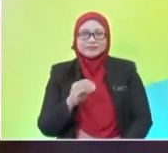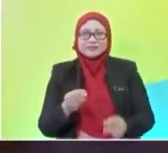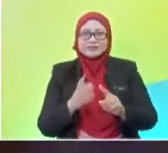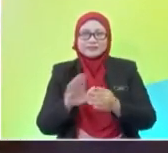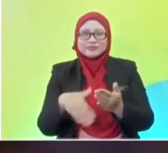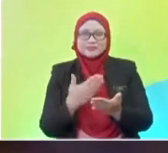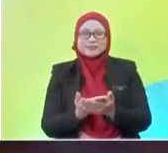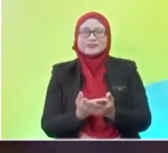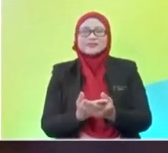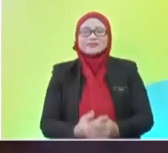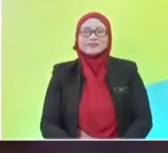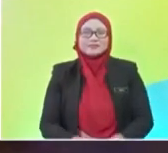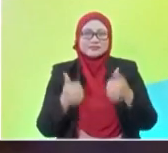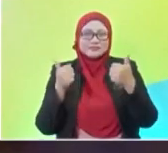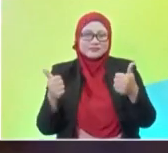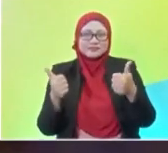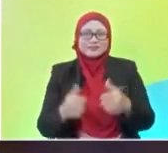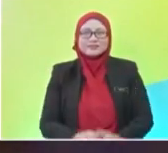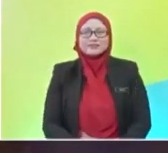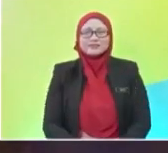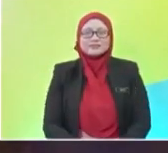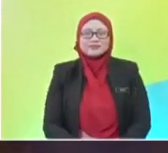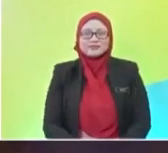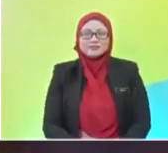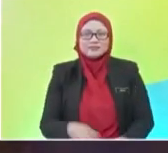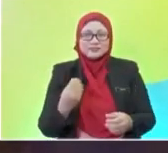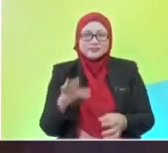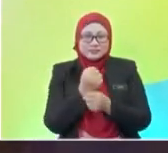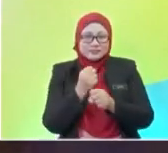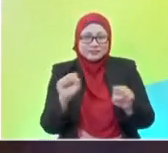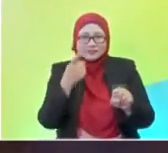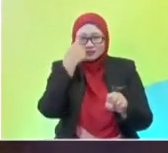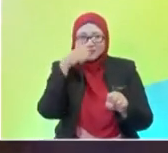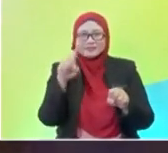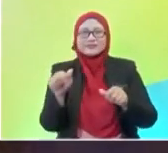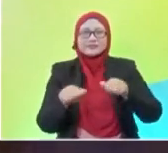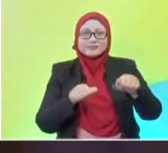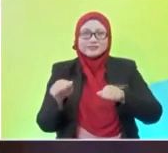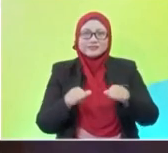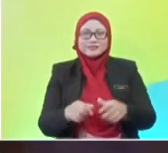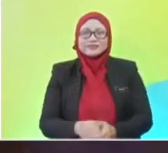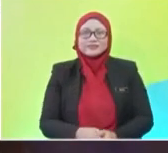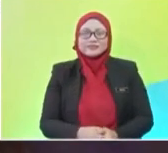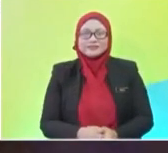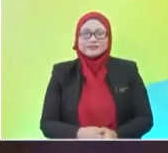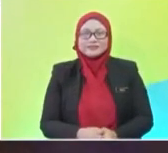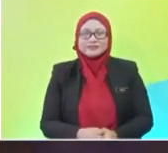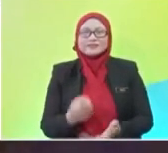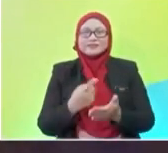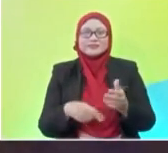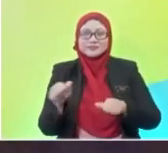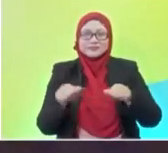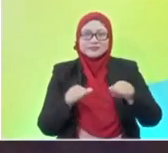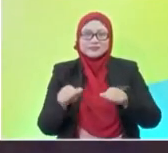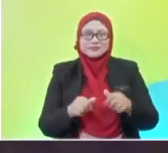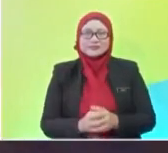right, Chris. Yes. Okay, are you ready to play a game? There's an activity, is it, teacher? An activity. Okay, what is the activity, teacher? Okay, this is